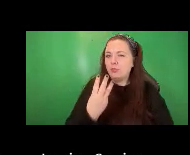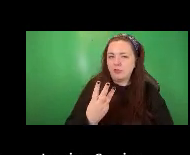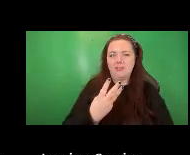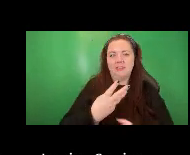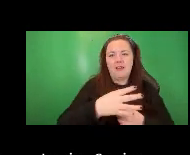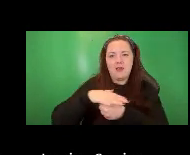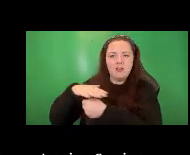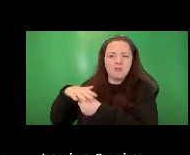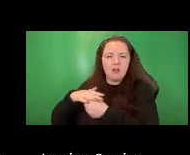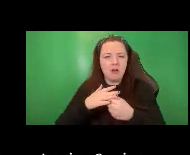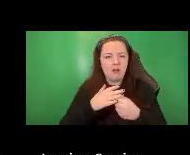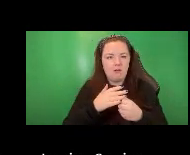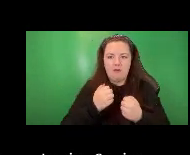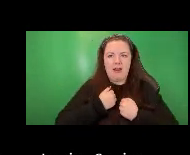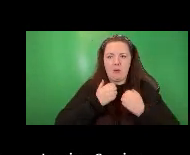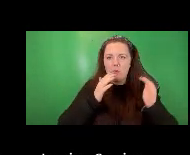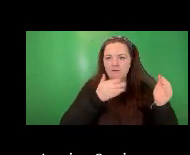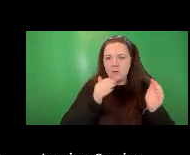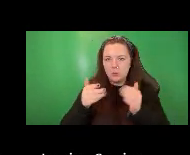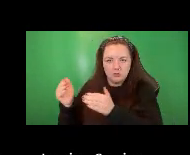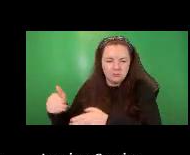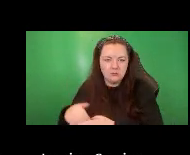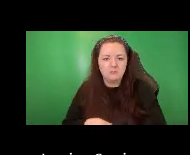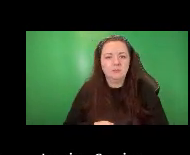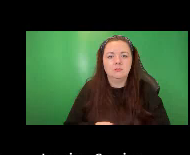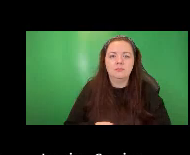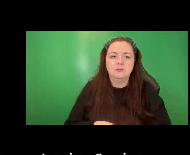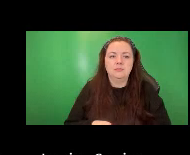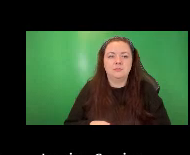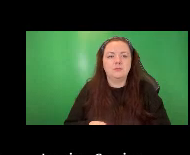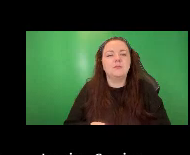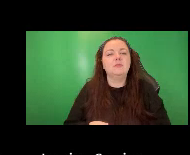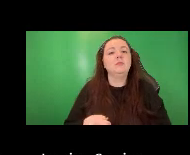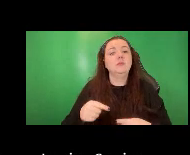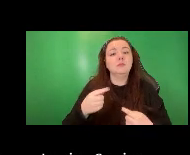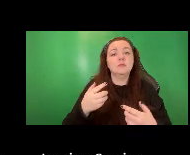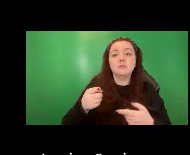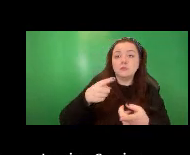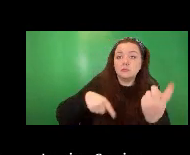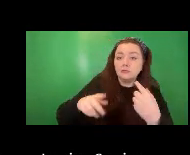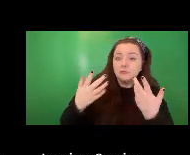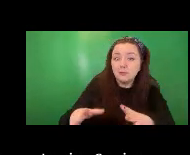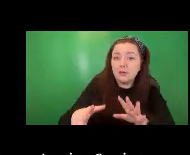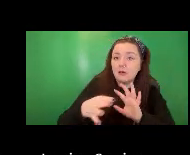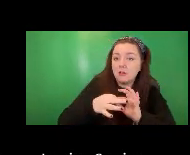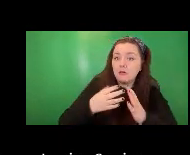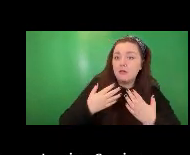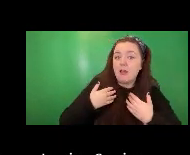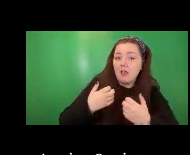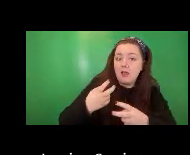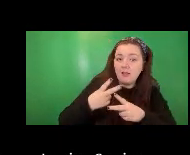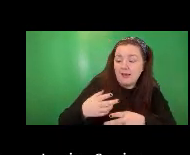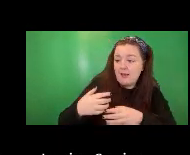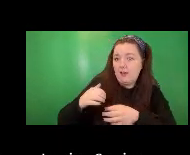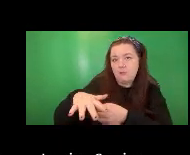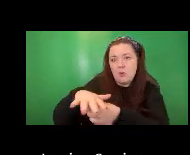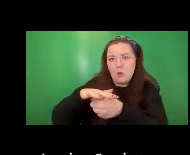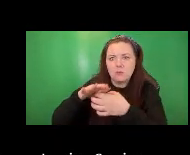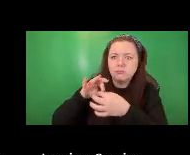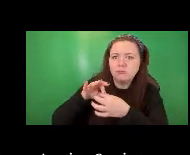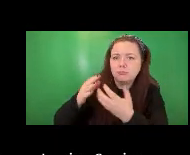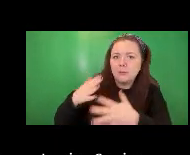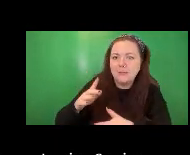And anyone who's been engaged with health and care development locally will know that we've been talking about these for a long